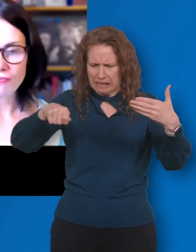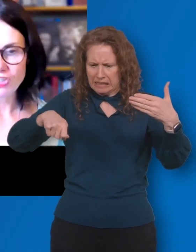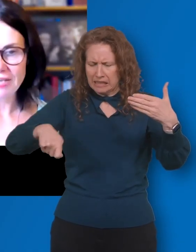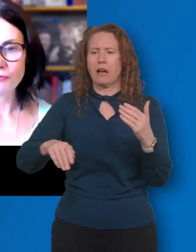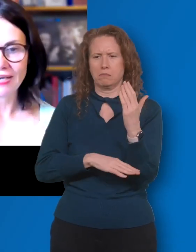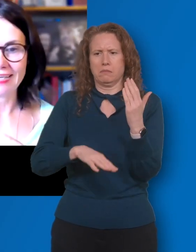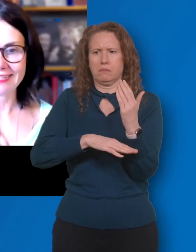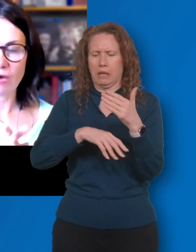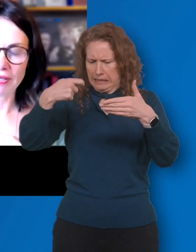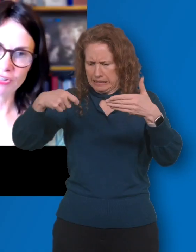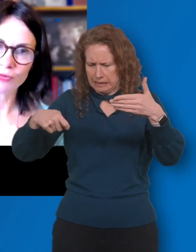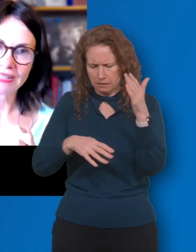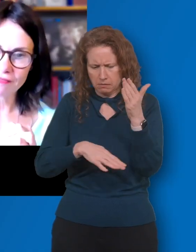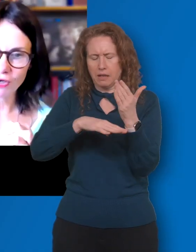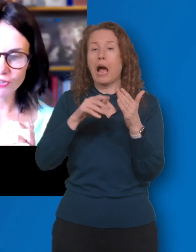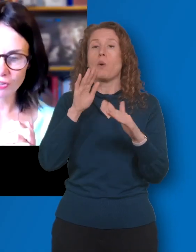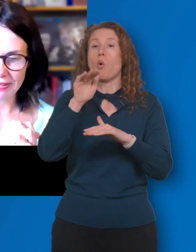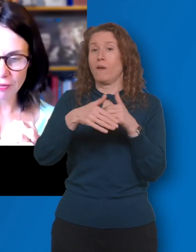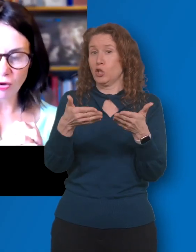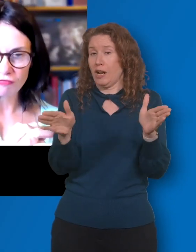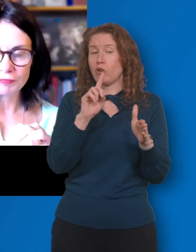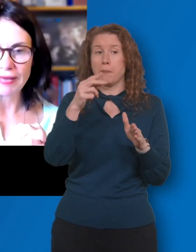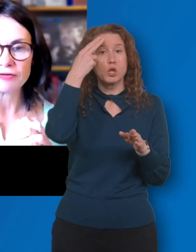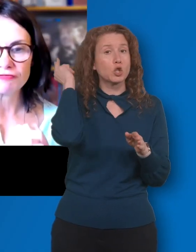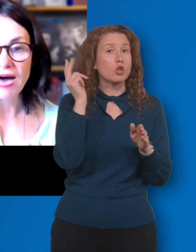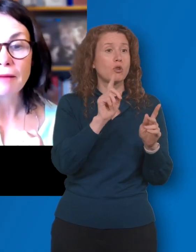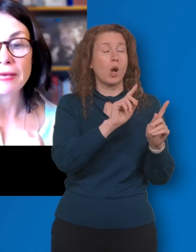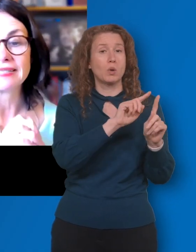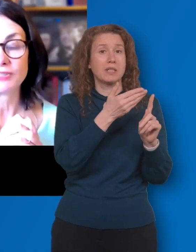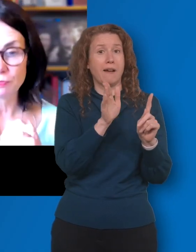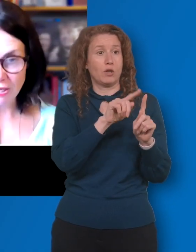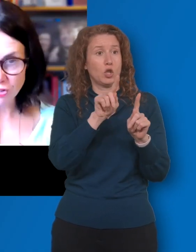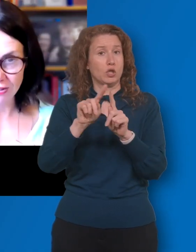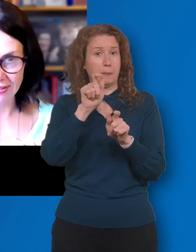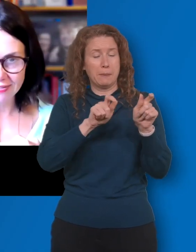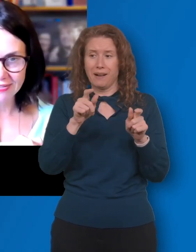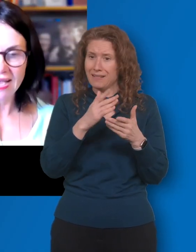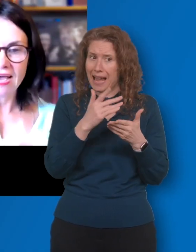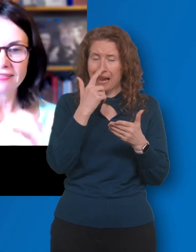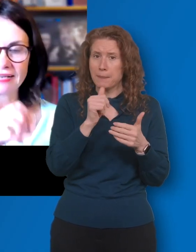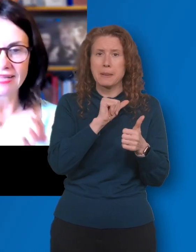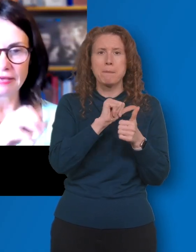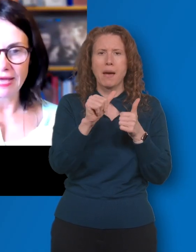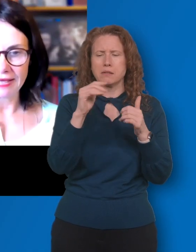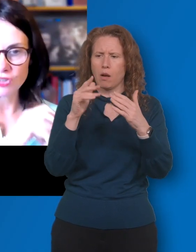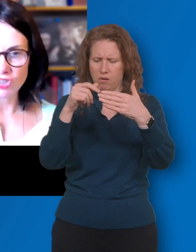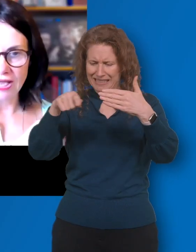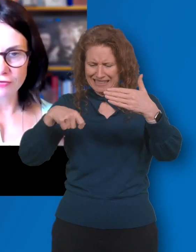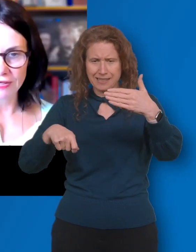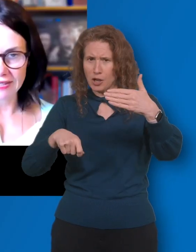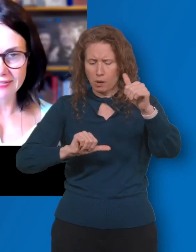to overgeneralize now, but neurodivergent people often make far better specialists than they